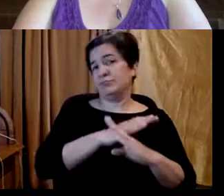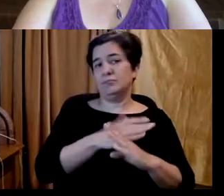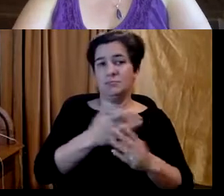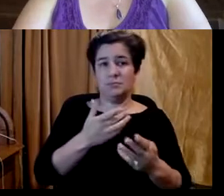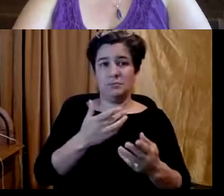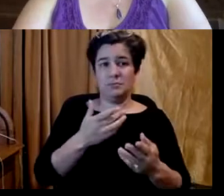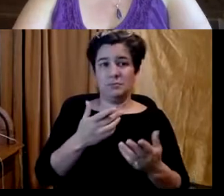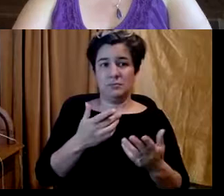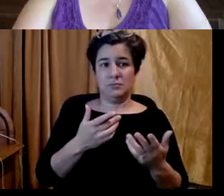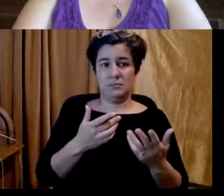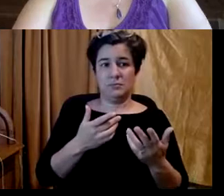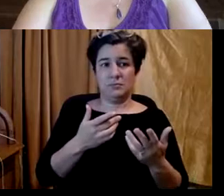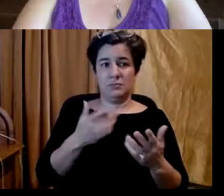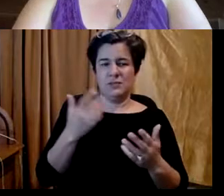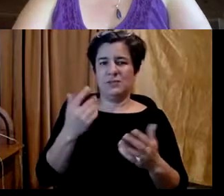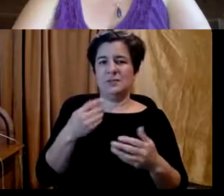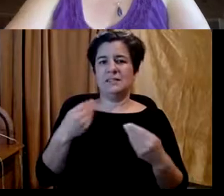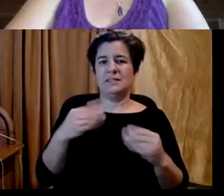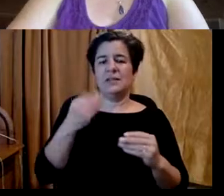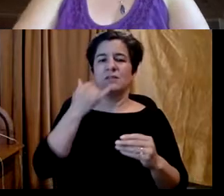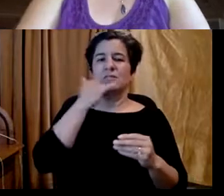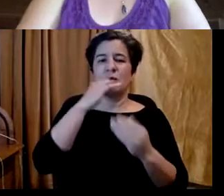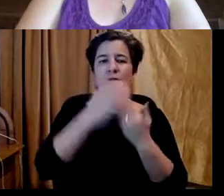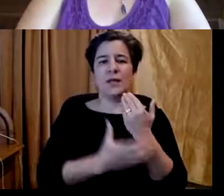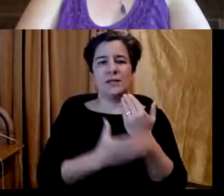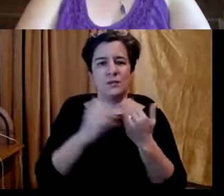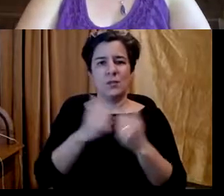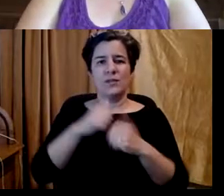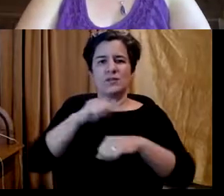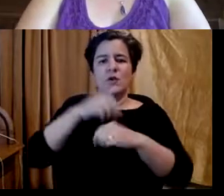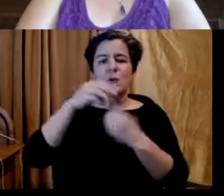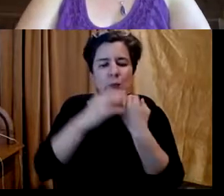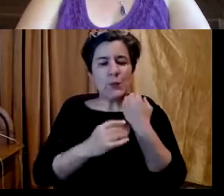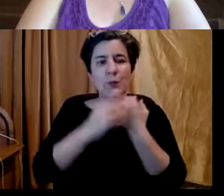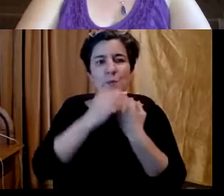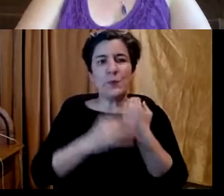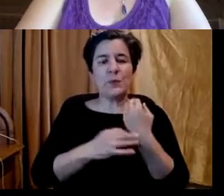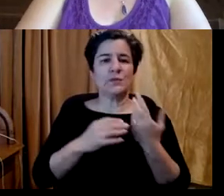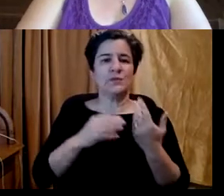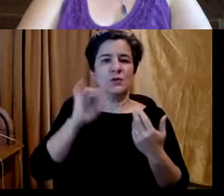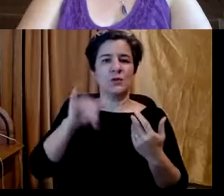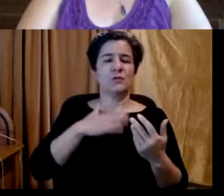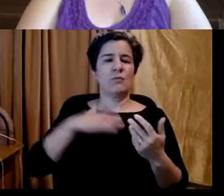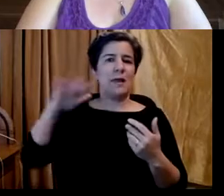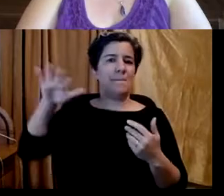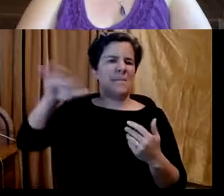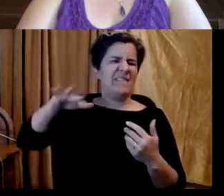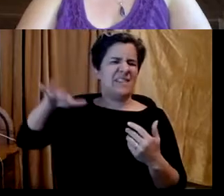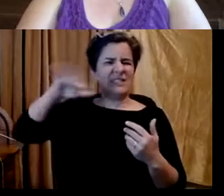a case where some of it's embedded in it, some of the stones embedded in it, something like that. So those are my metaphysical suggestions to